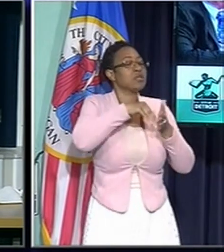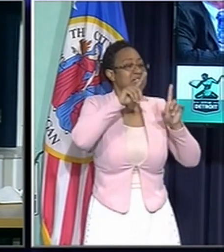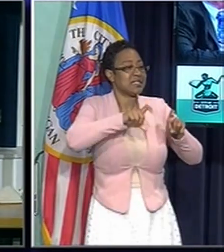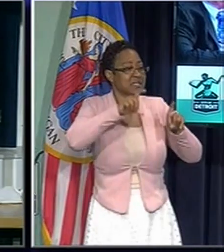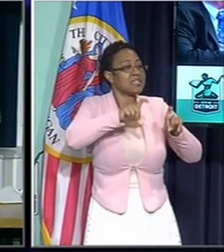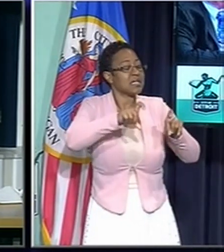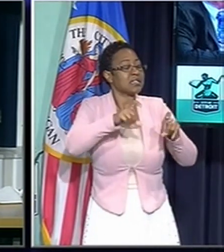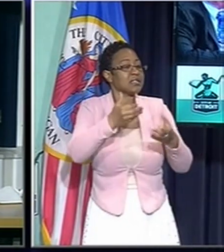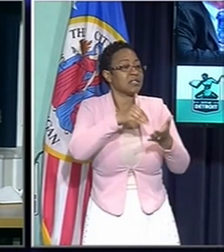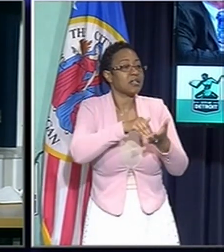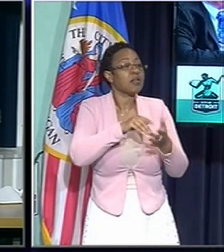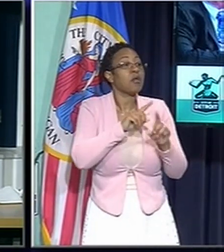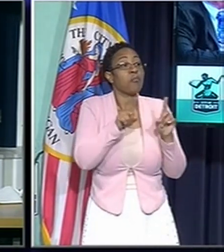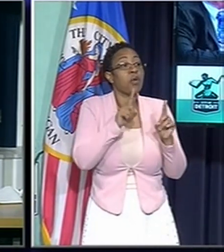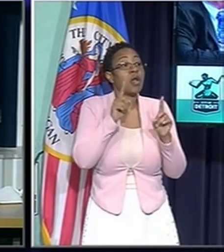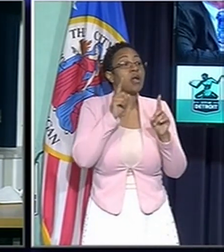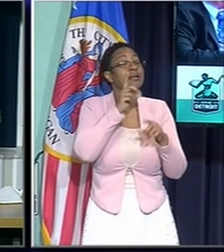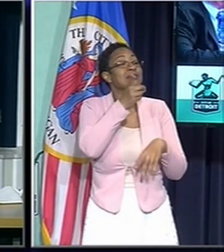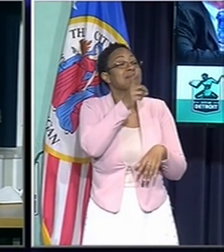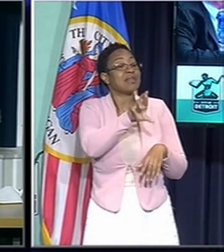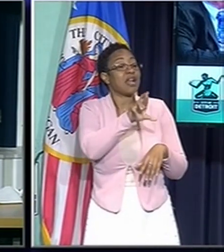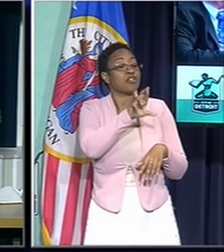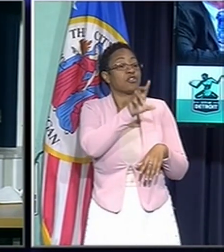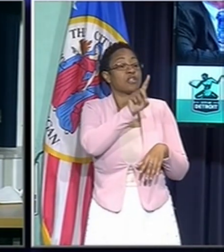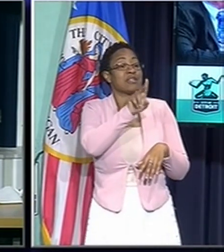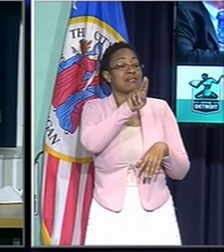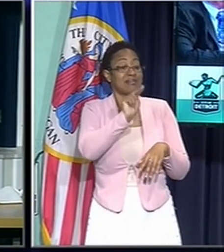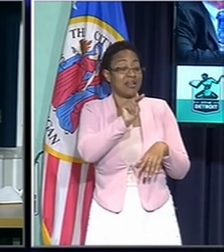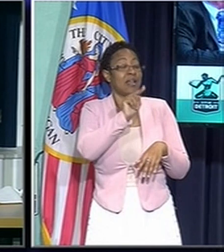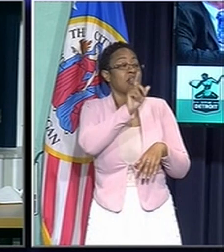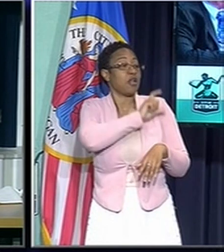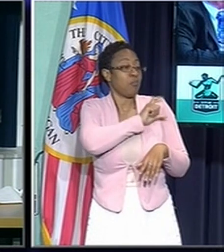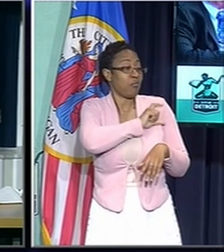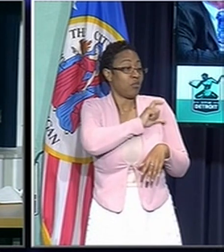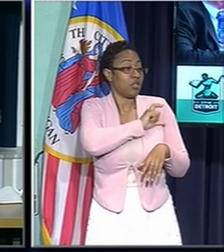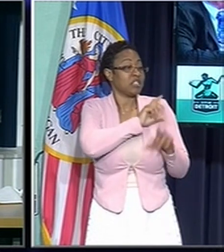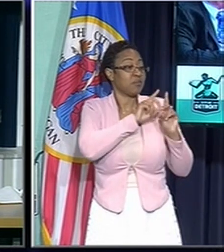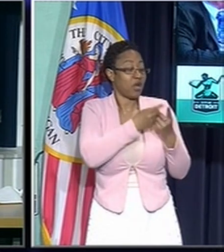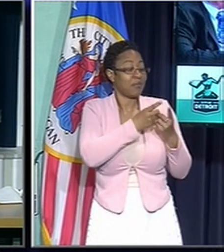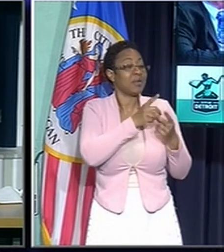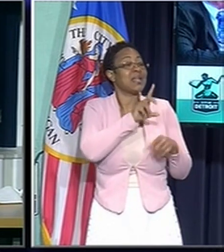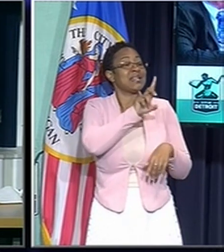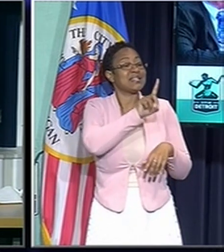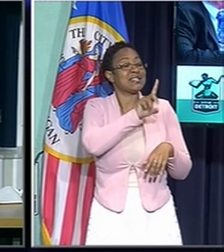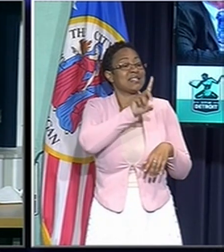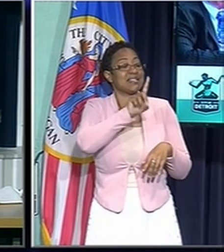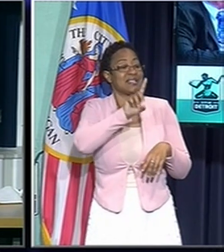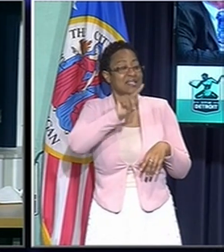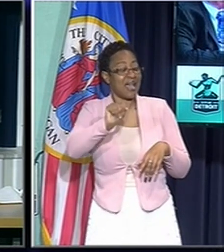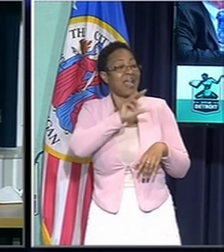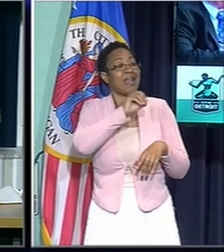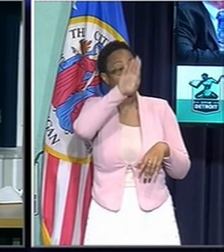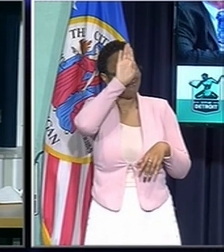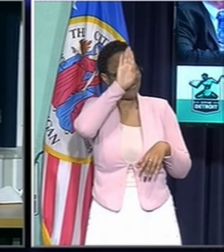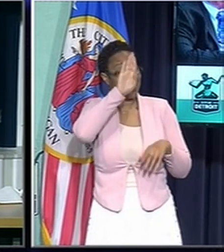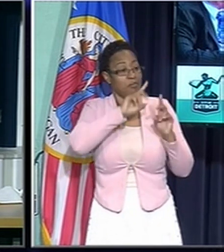about my situation. What Dr. Dunn has done at the police department, EMS, and DDOT is this. Everybody goes through and